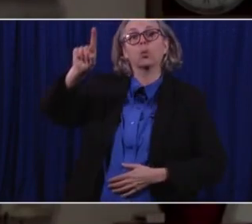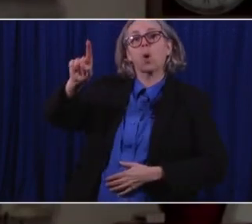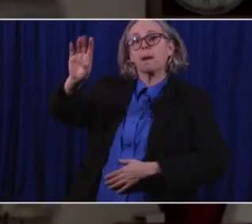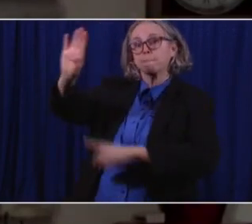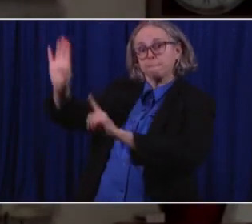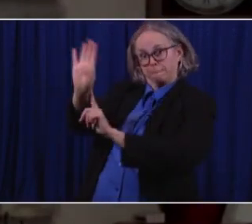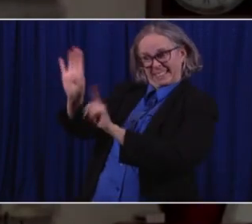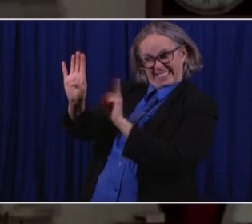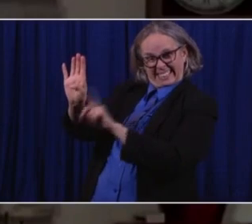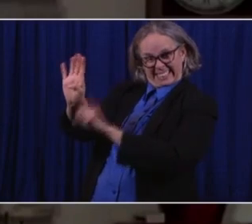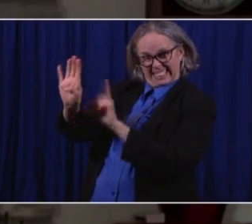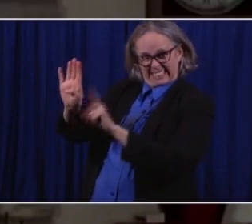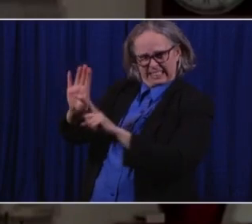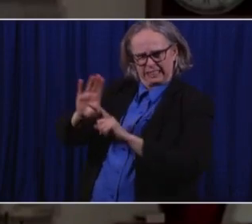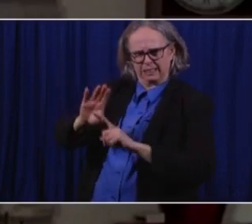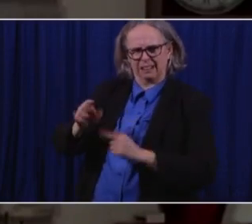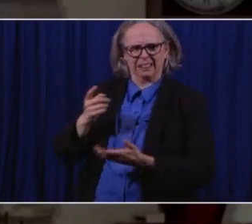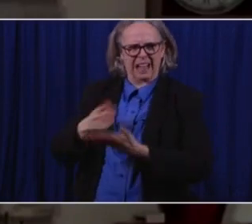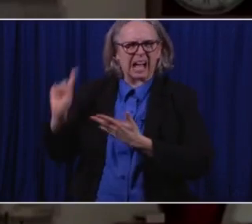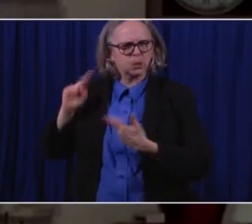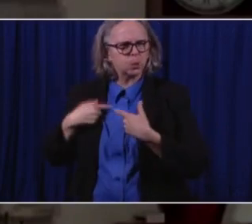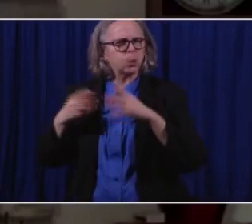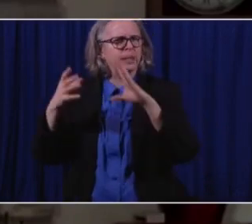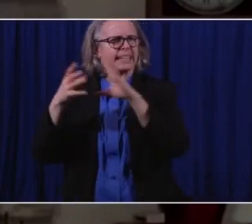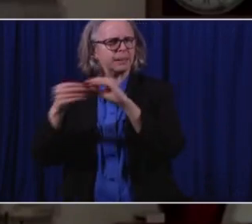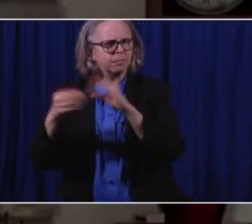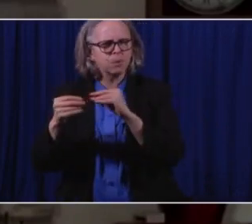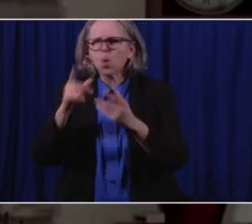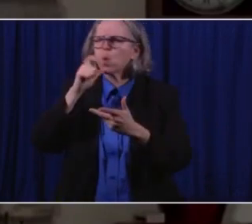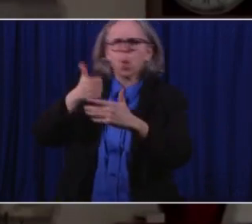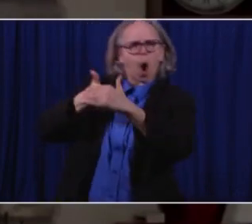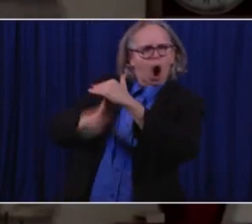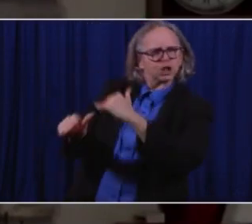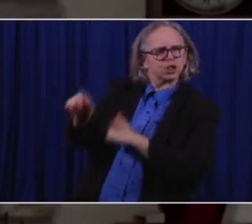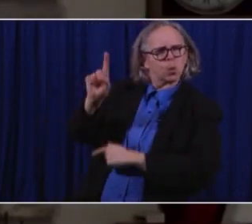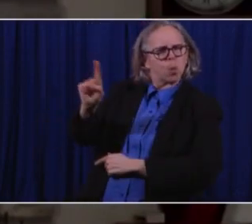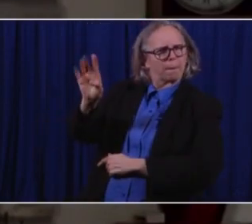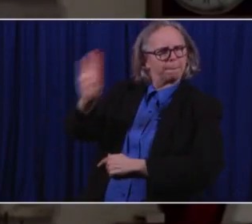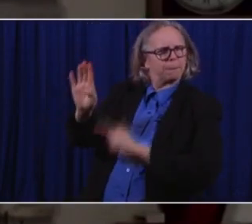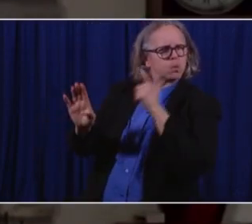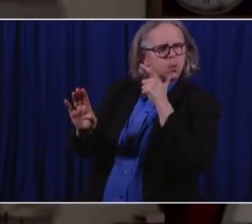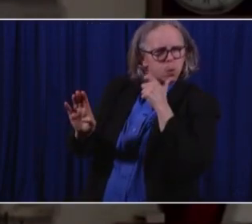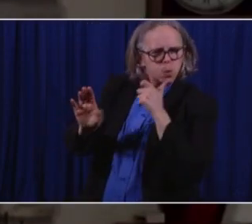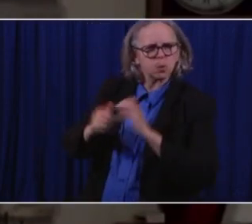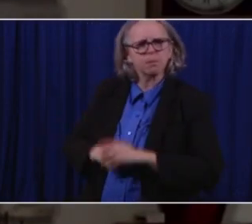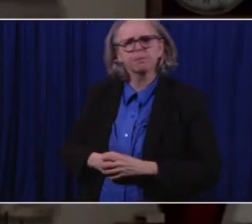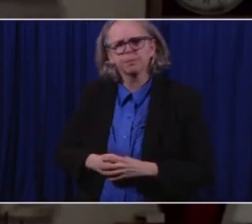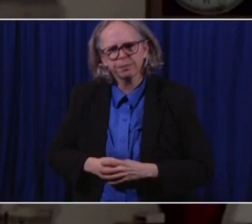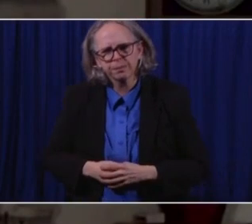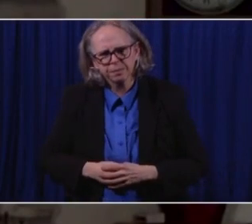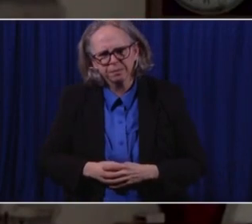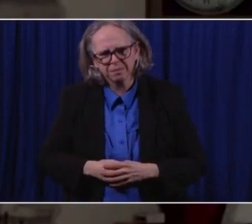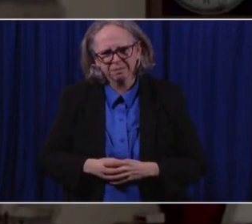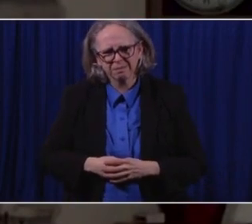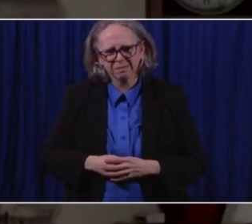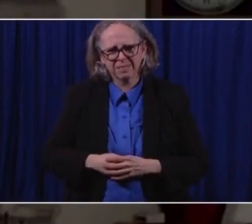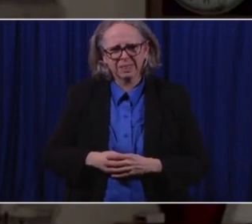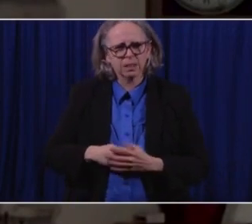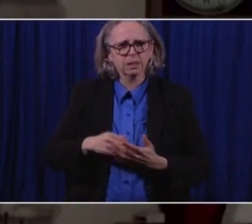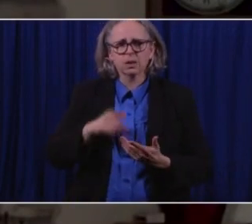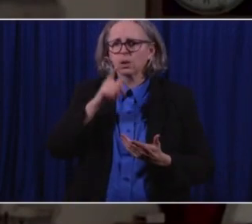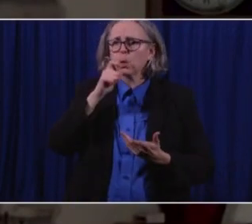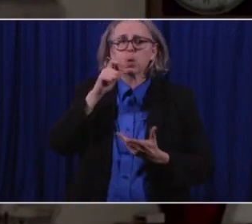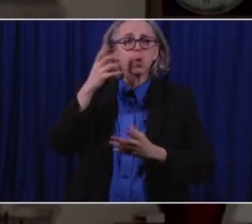we announced last week. Where our deaths have been the greatest, of course, are among